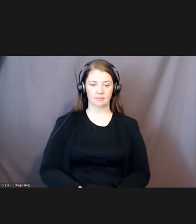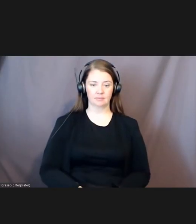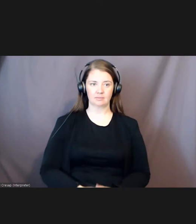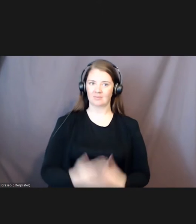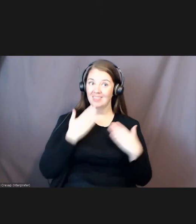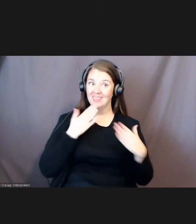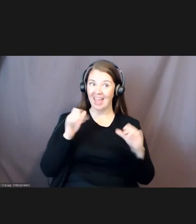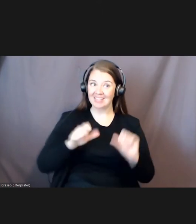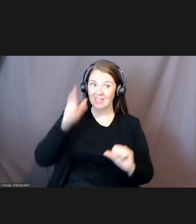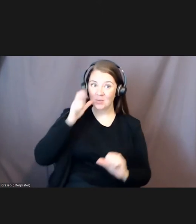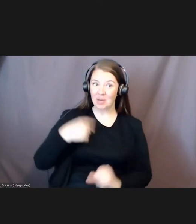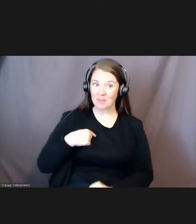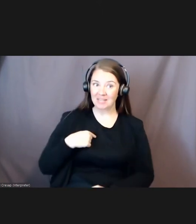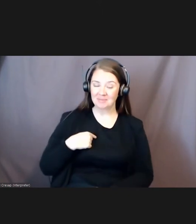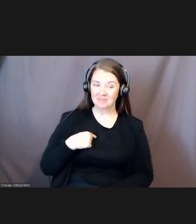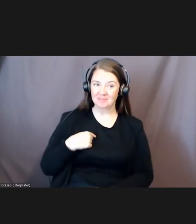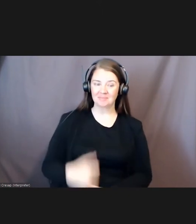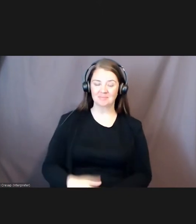Thanks. Can you hear me?